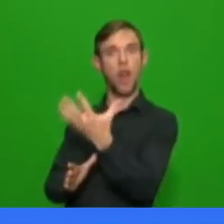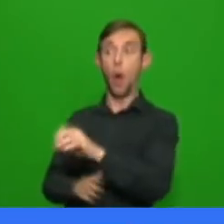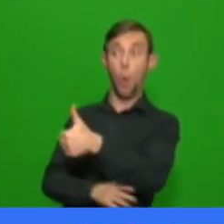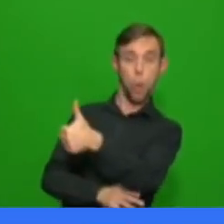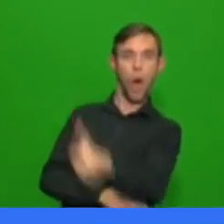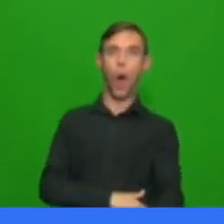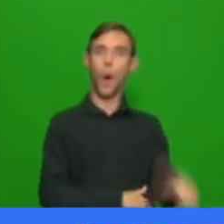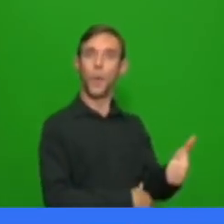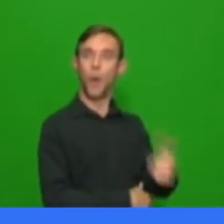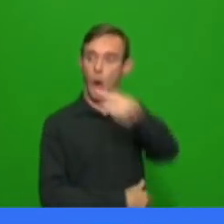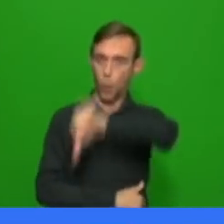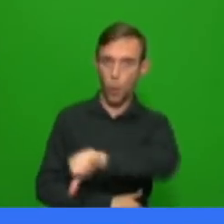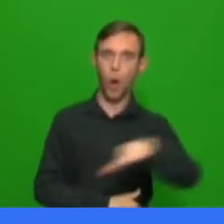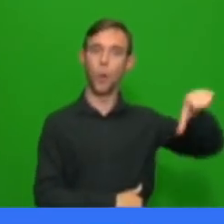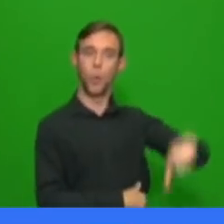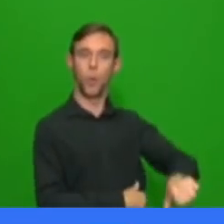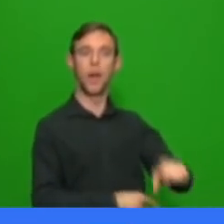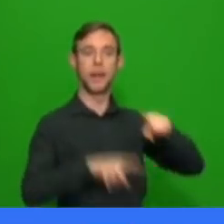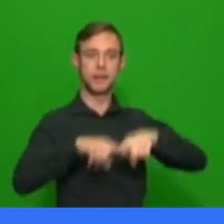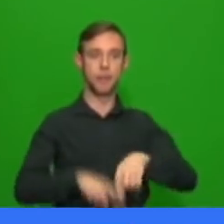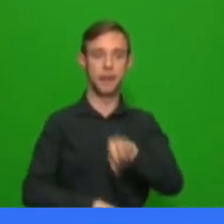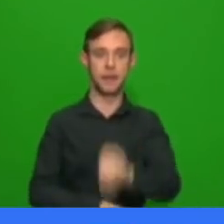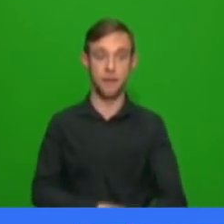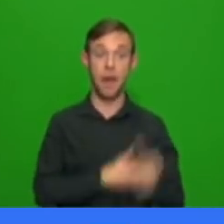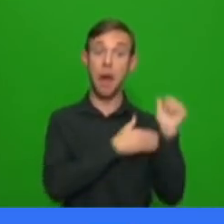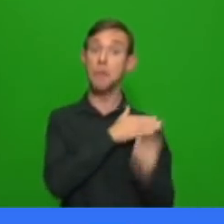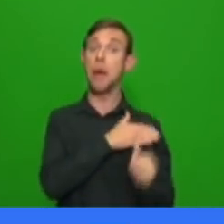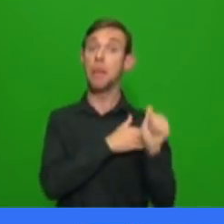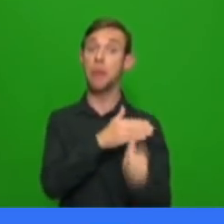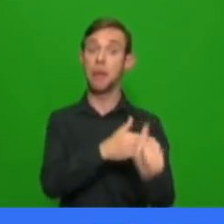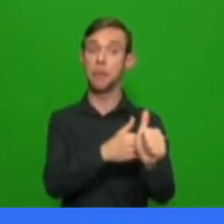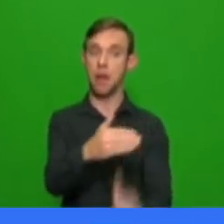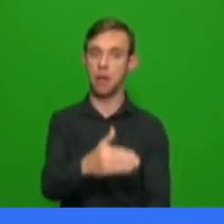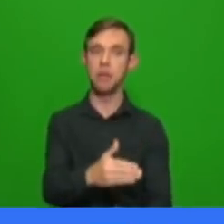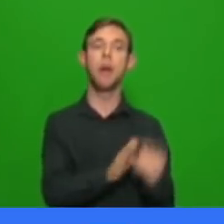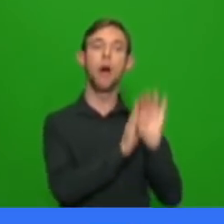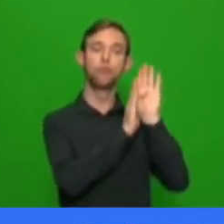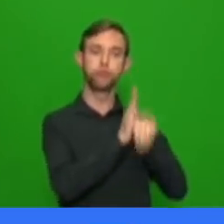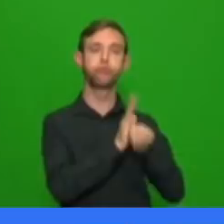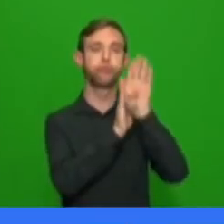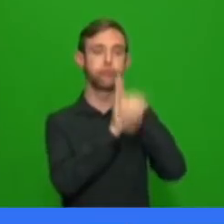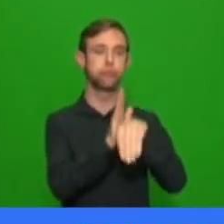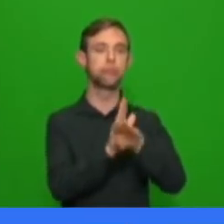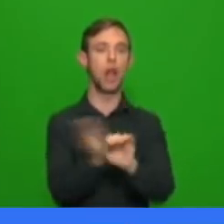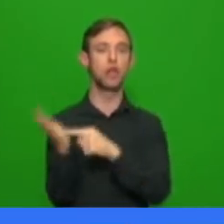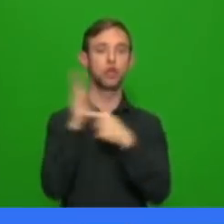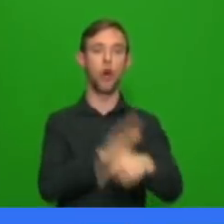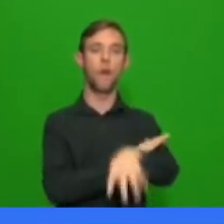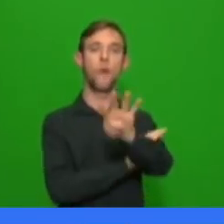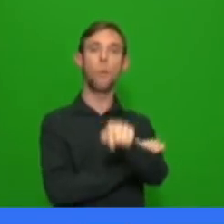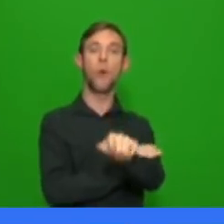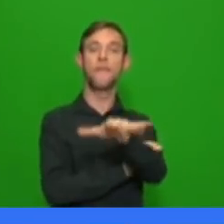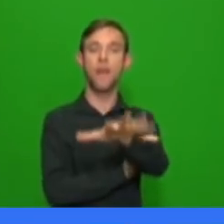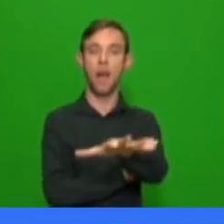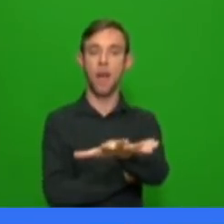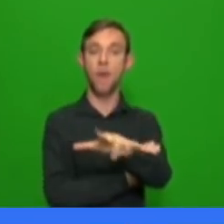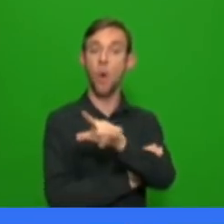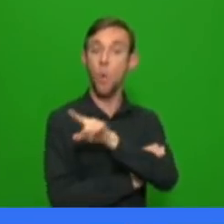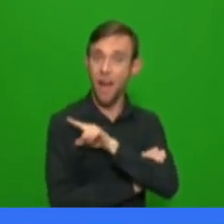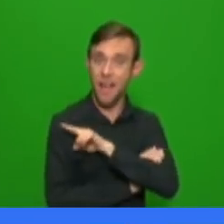the midpoint of the inflation target range, in part due to weak demand and